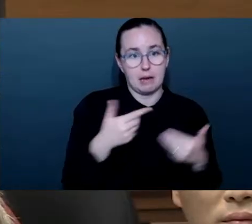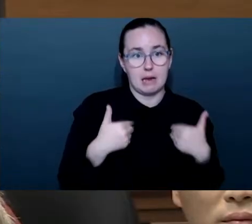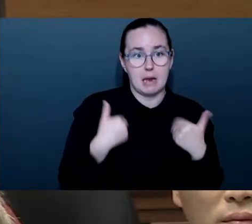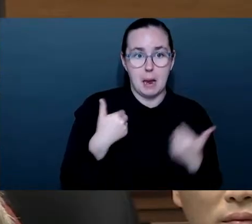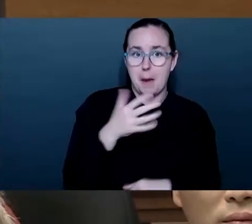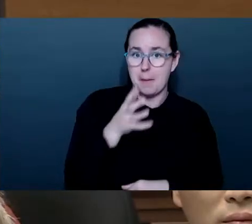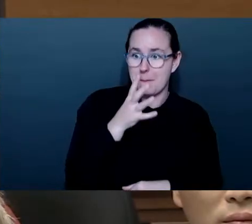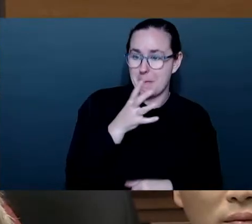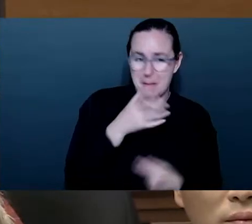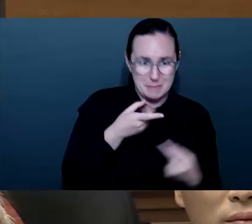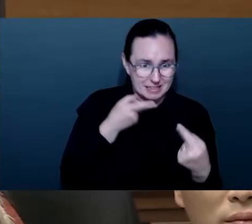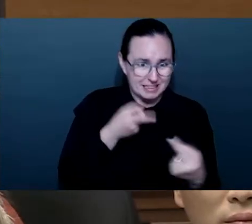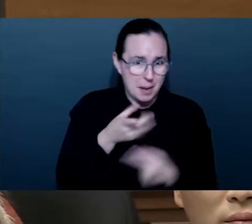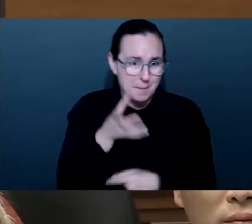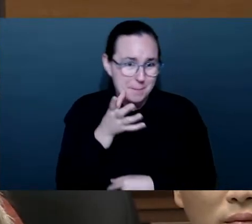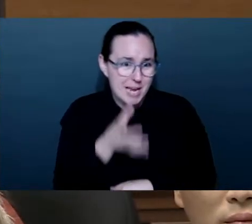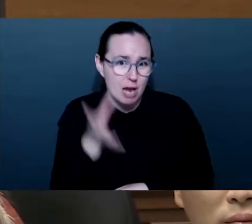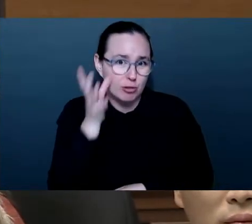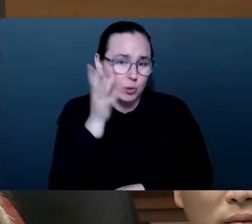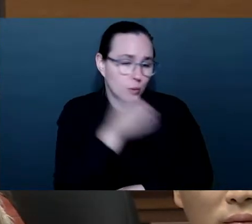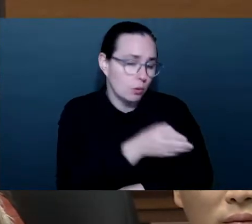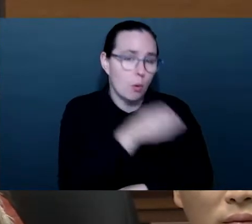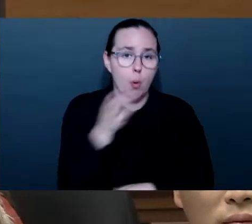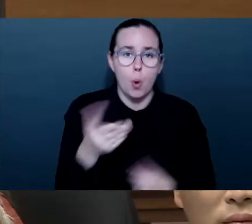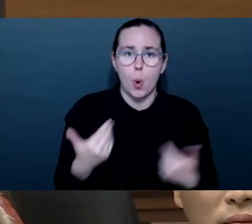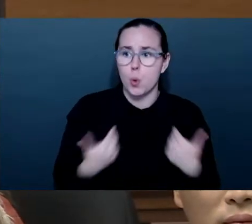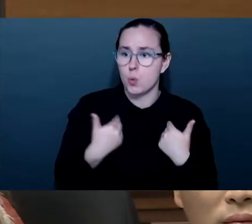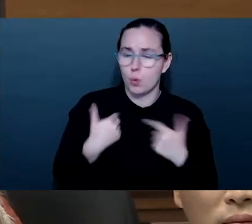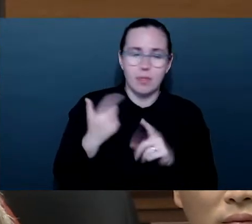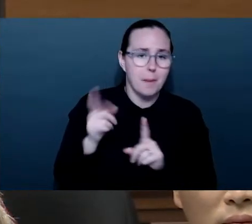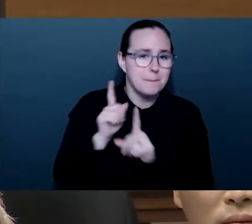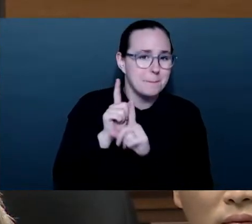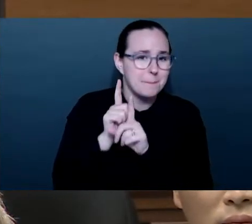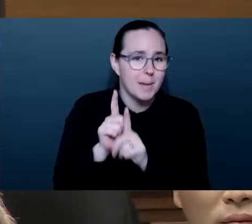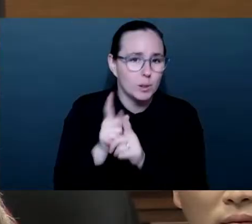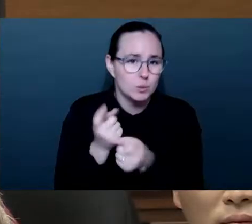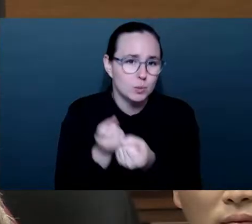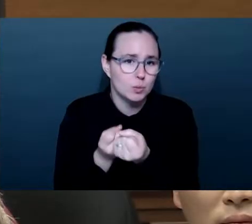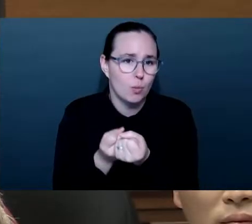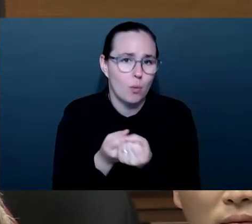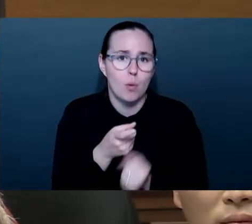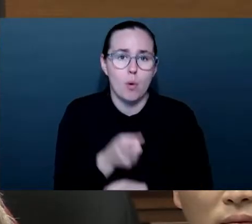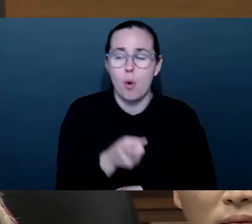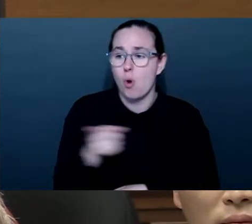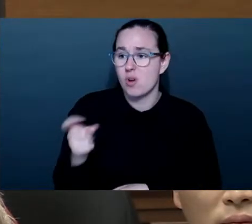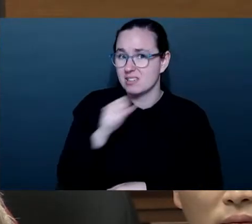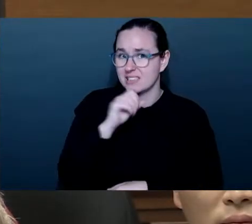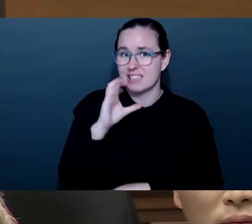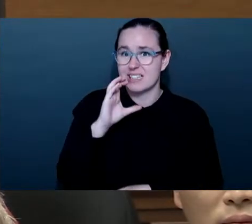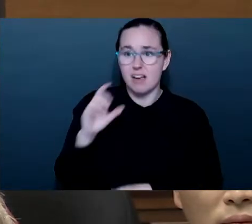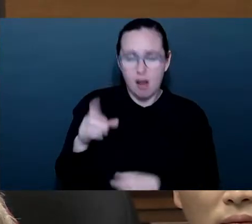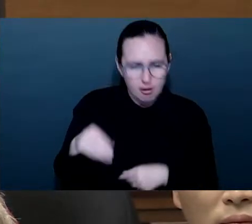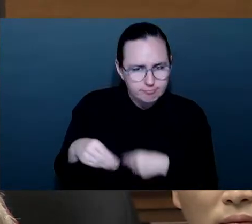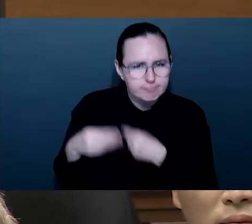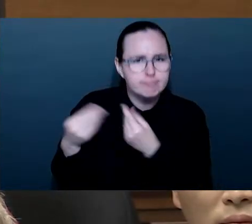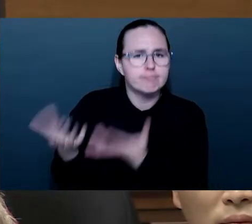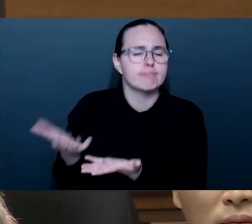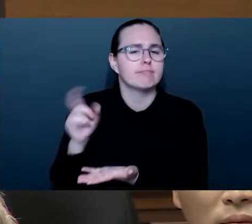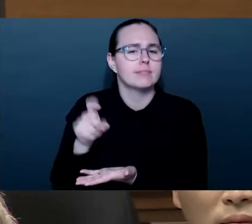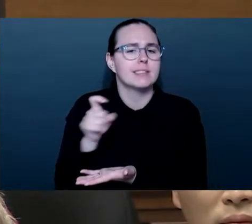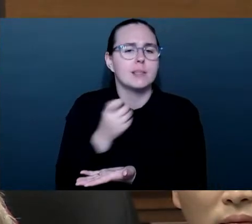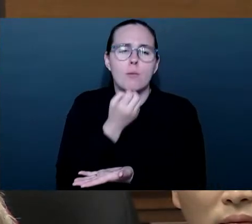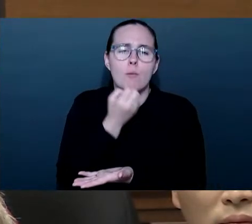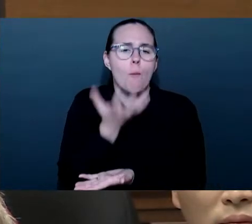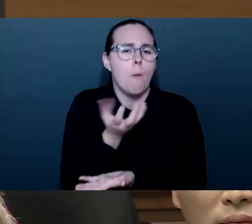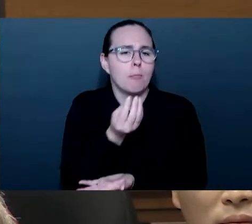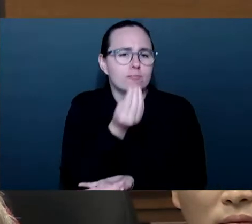or offering a warm meal to a senior in need, Souk Family Resource Society embodies the very best of community